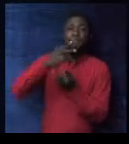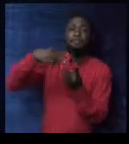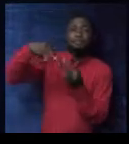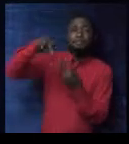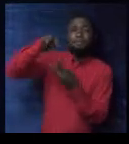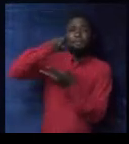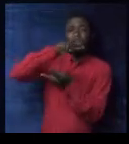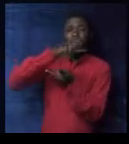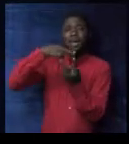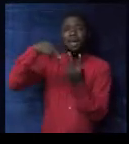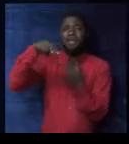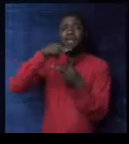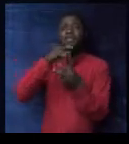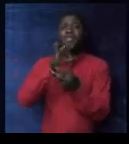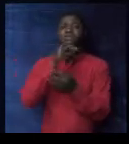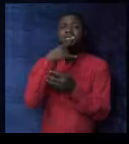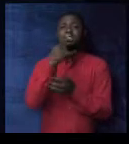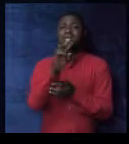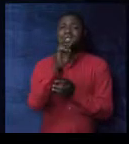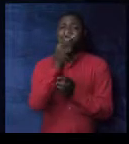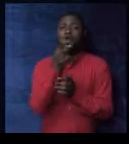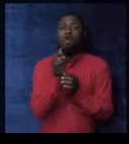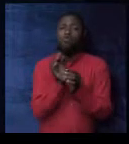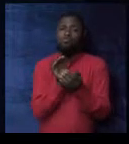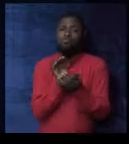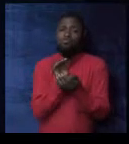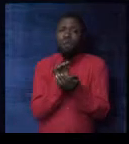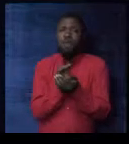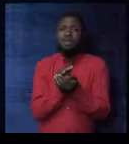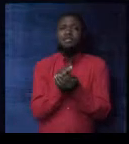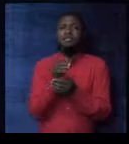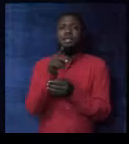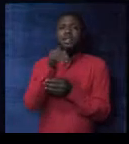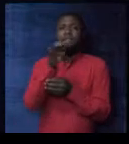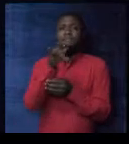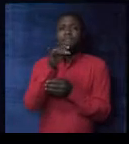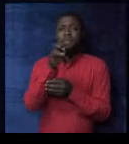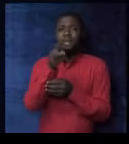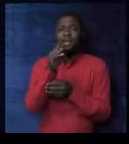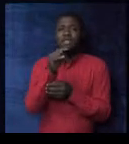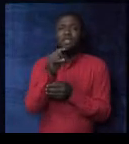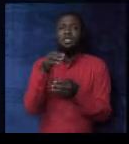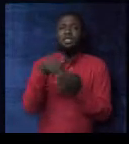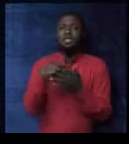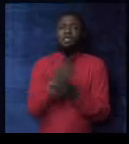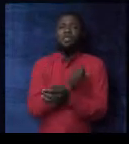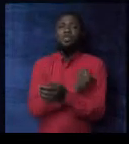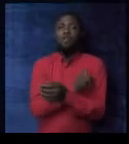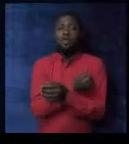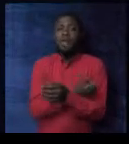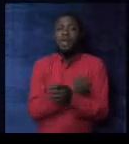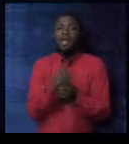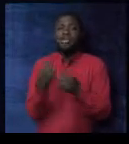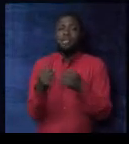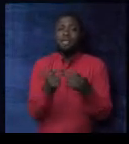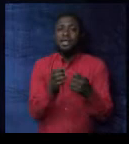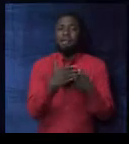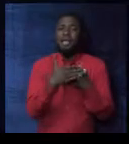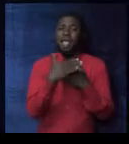is red. Mars is the second smallest planet in the solar system after Mercury. It